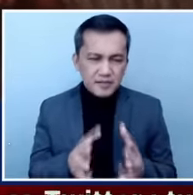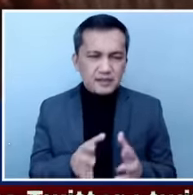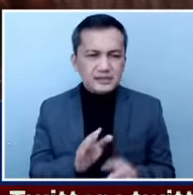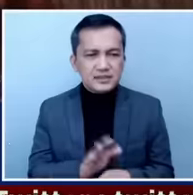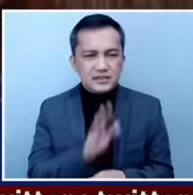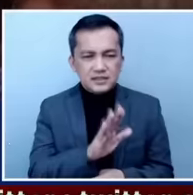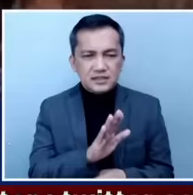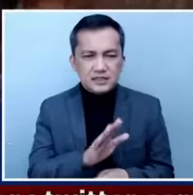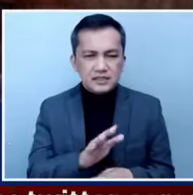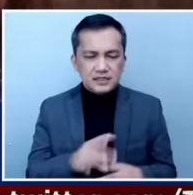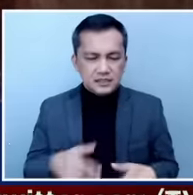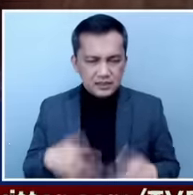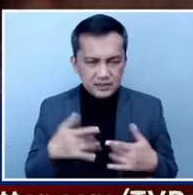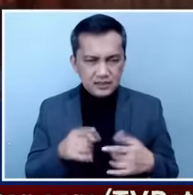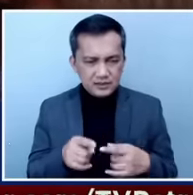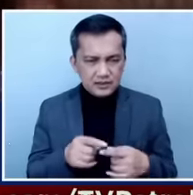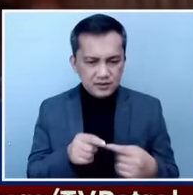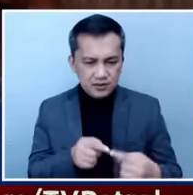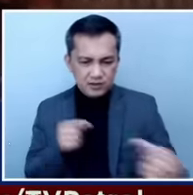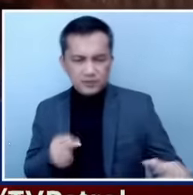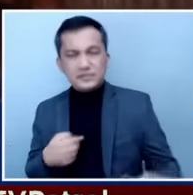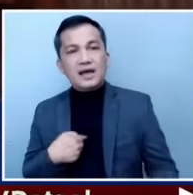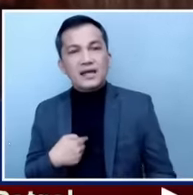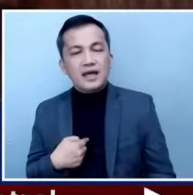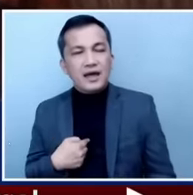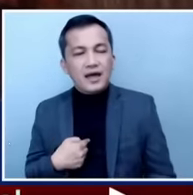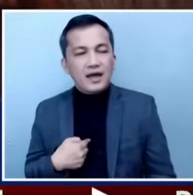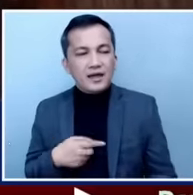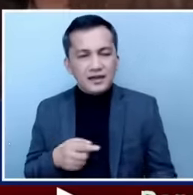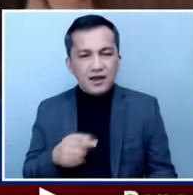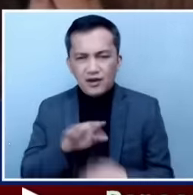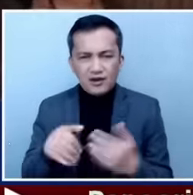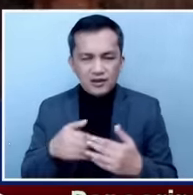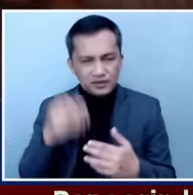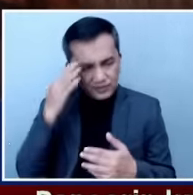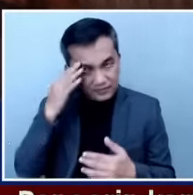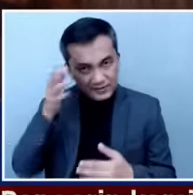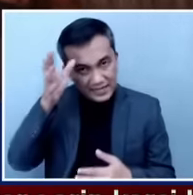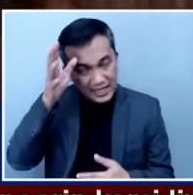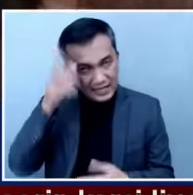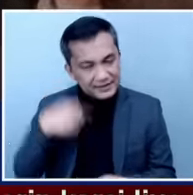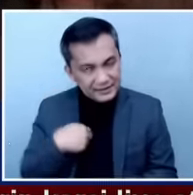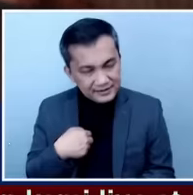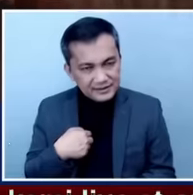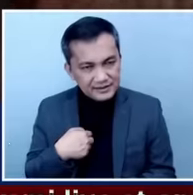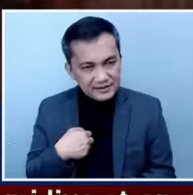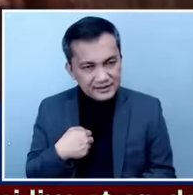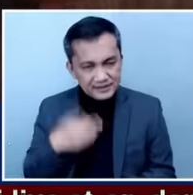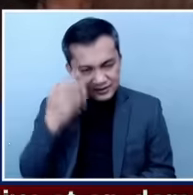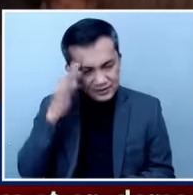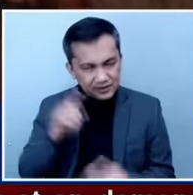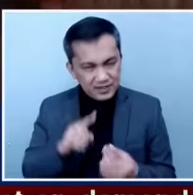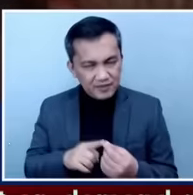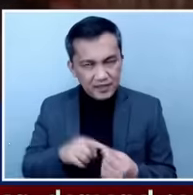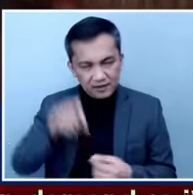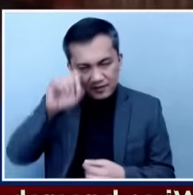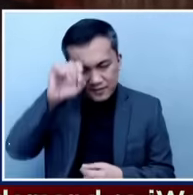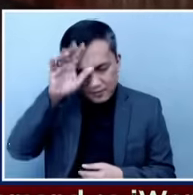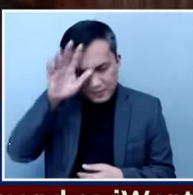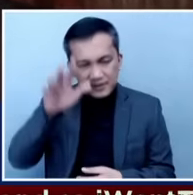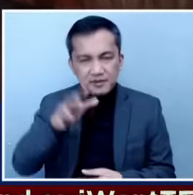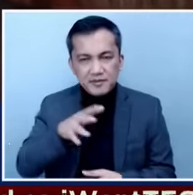her life, whereas it was kind of the opposite of mine. Everyone knew Dad, but they didn't really know anything about my grandfather or my mom, so